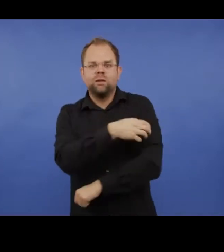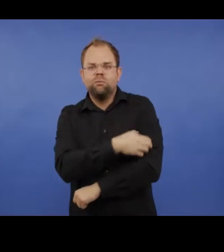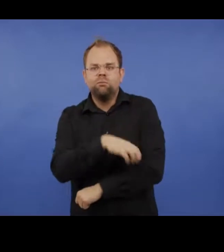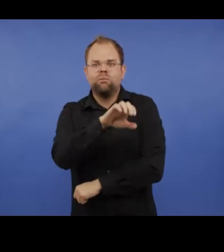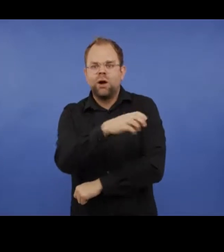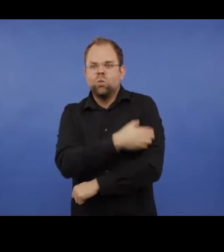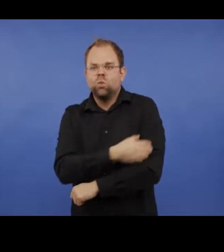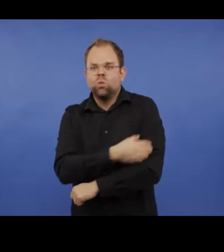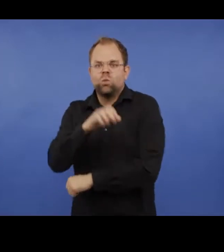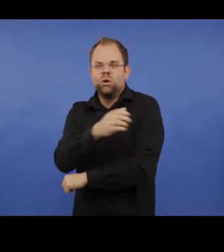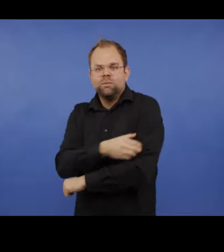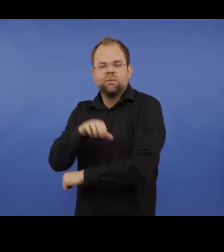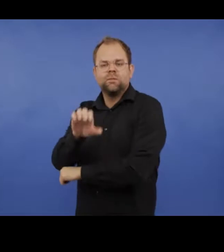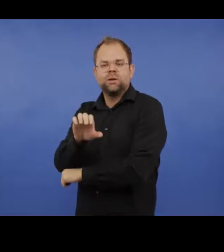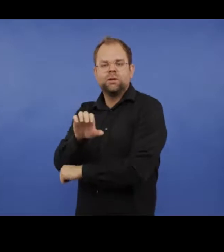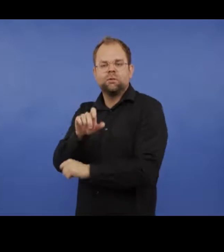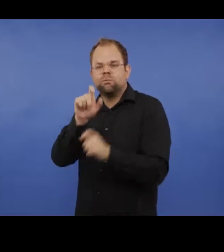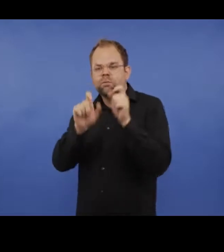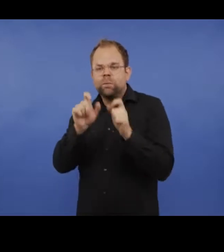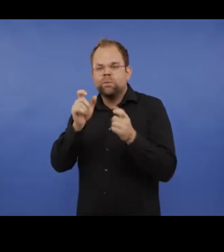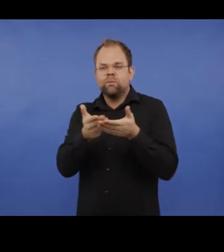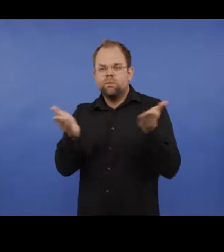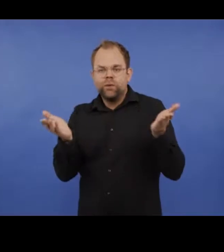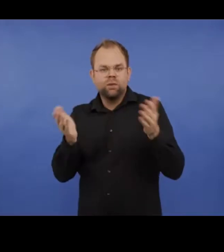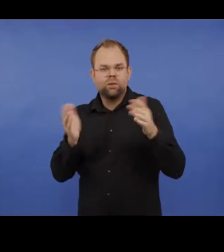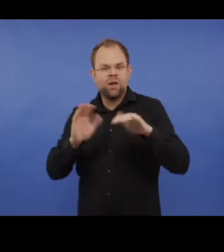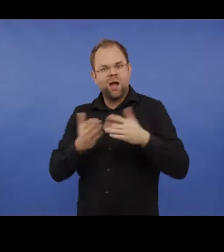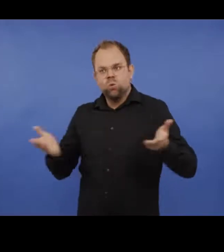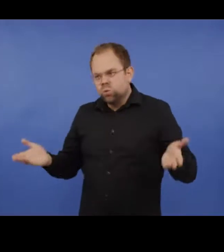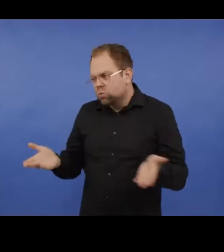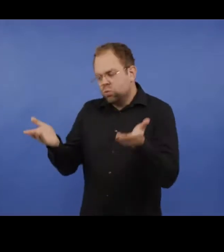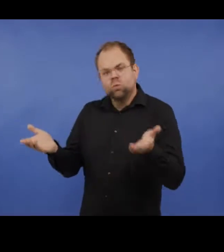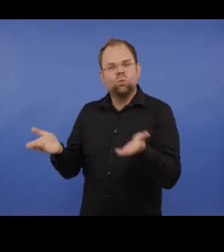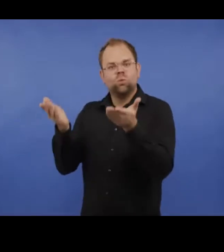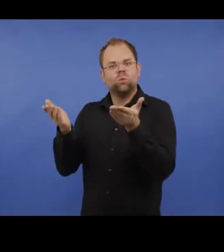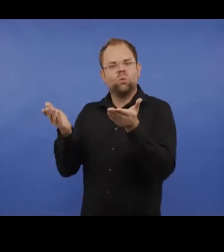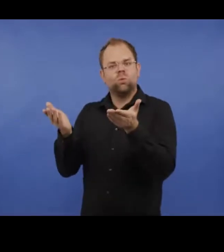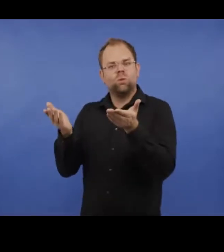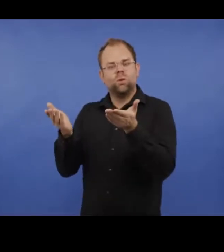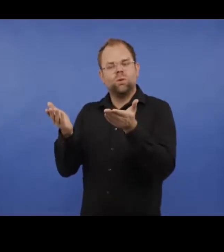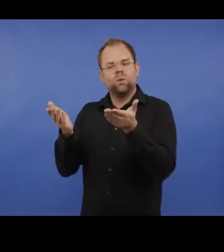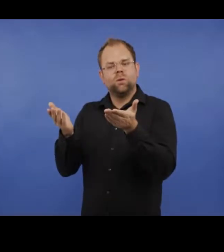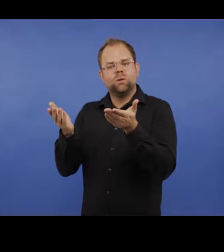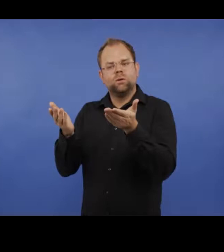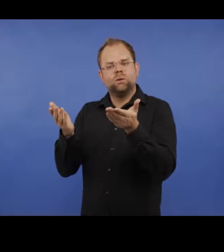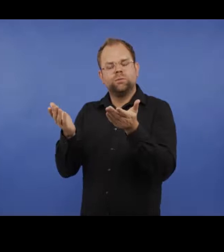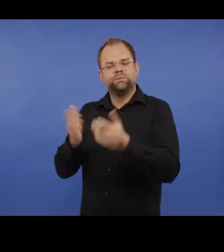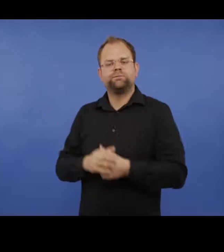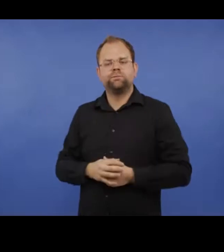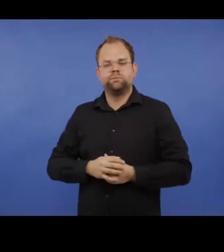This gives us the basement or the land for preparing the situation for cases